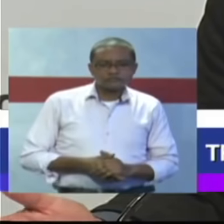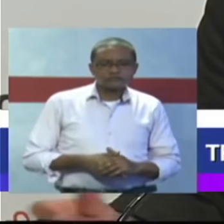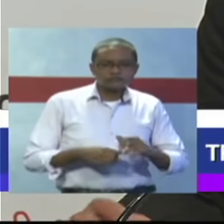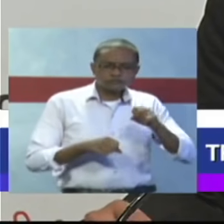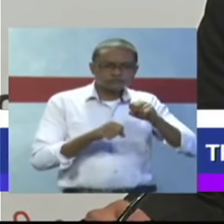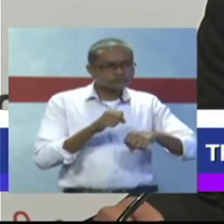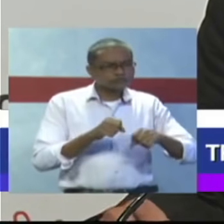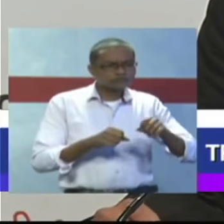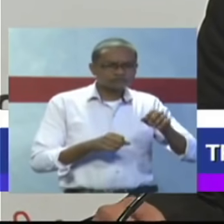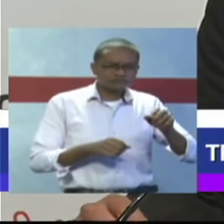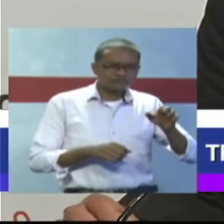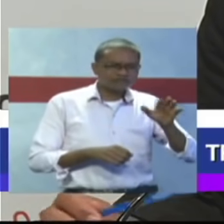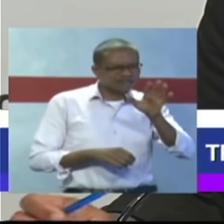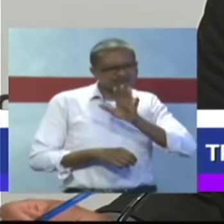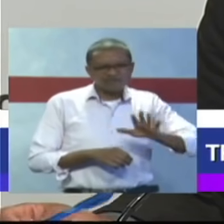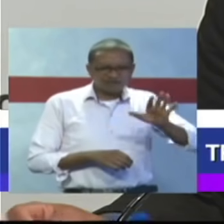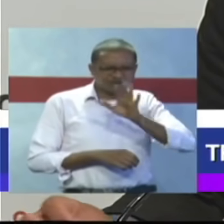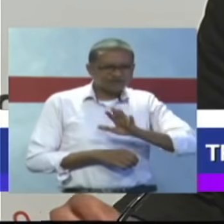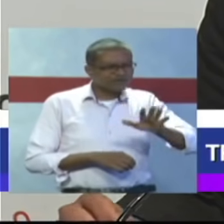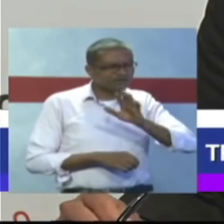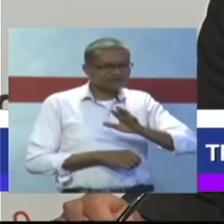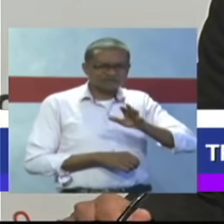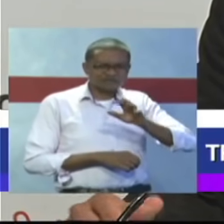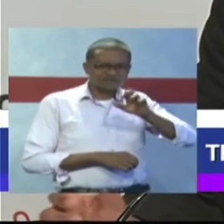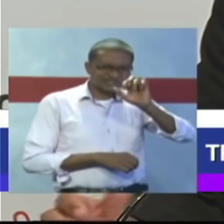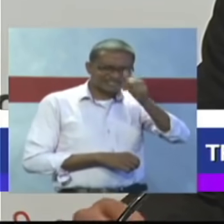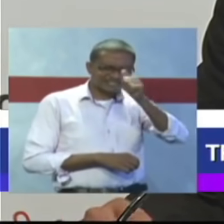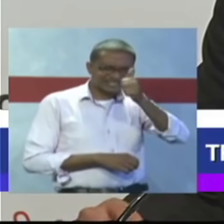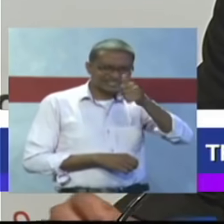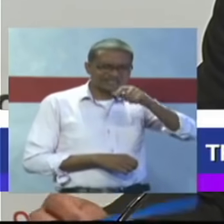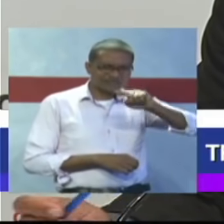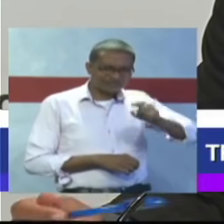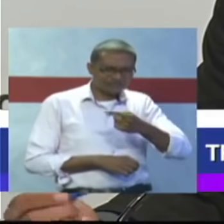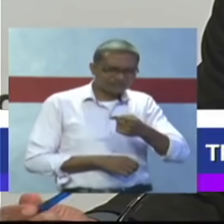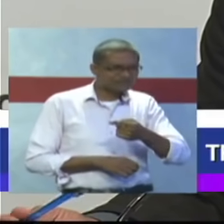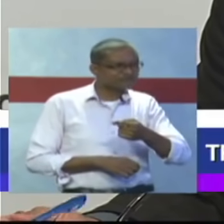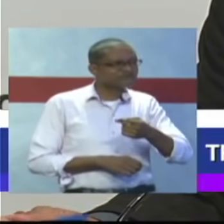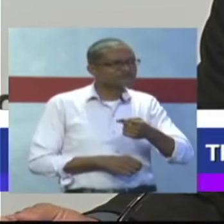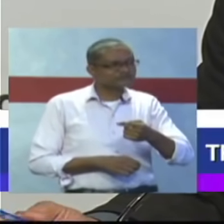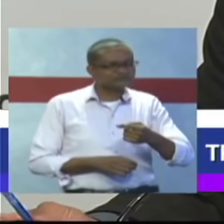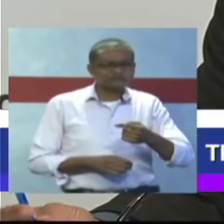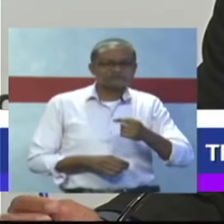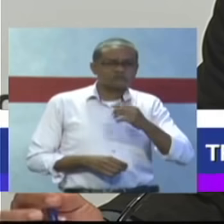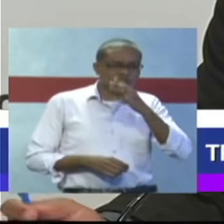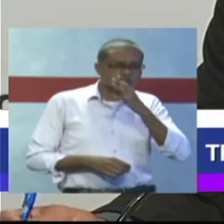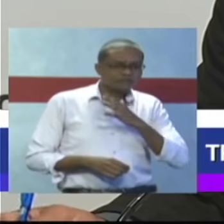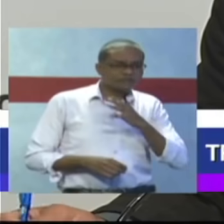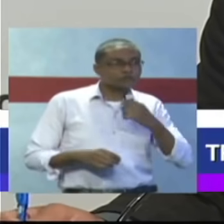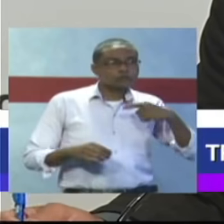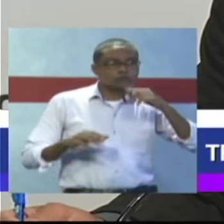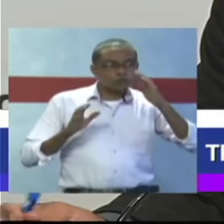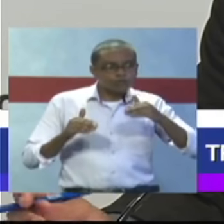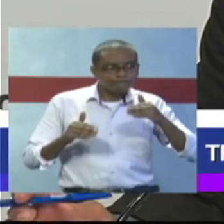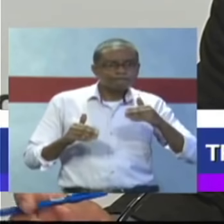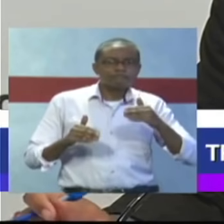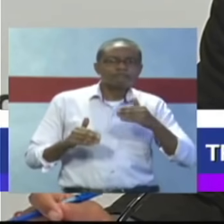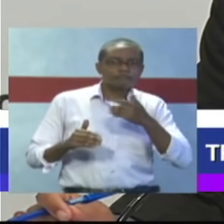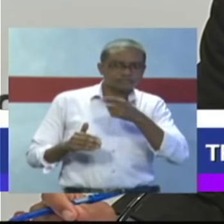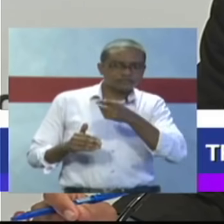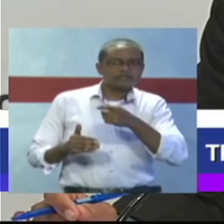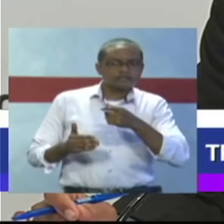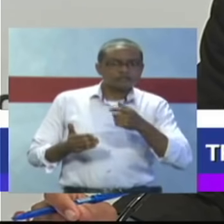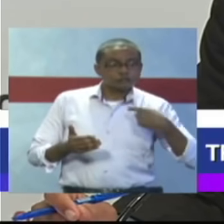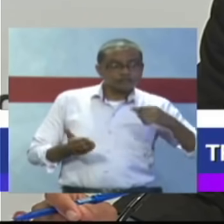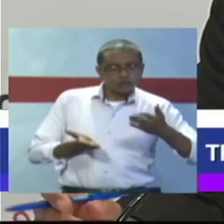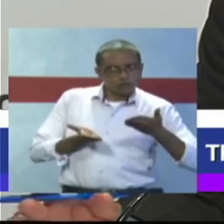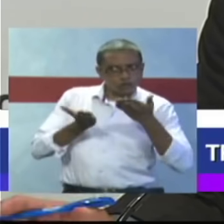So 2/3, so roughly 10,000 in an entire year, we would expect hopefully to avail themselves of the vaccine if it's offered to